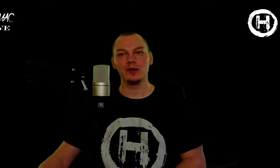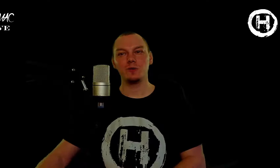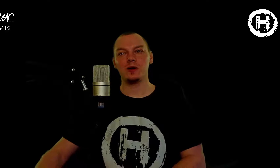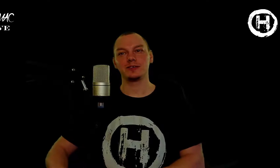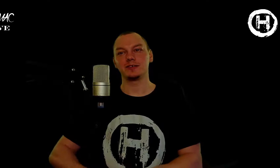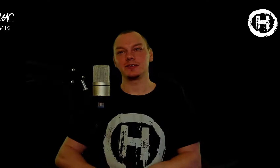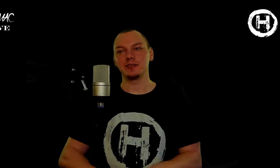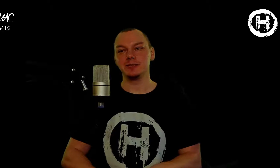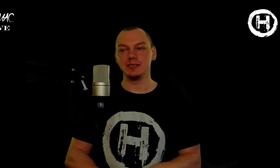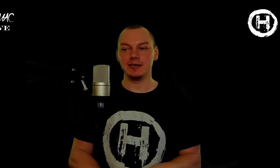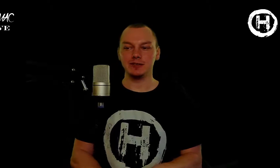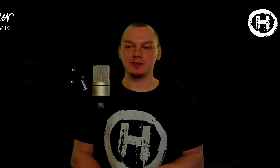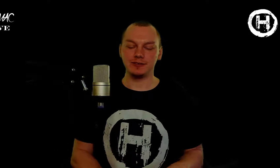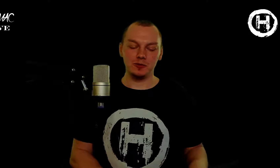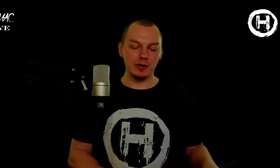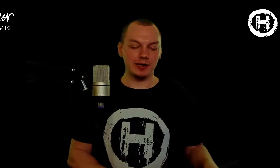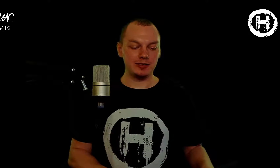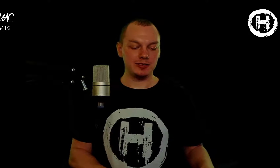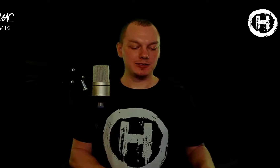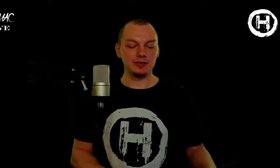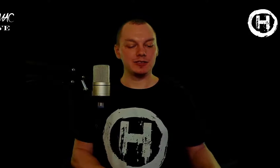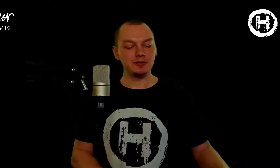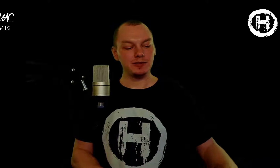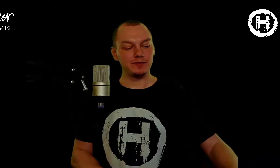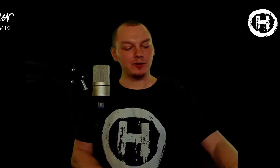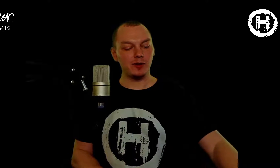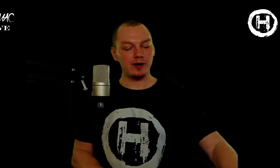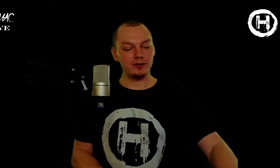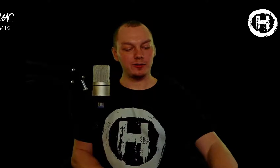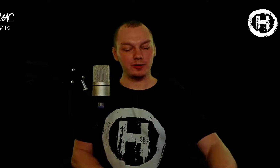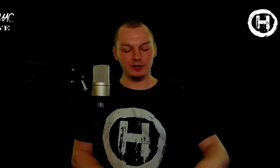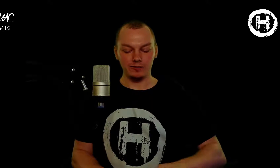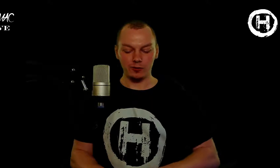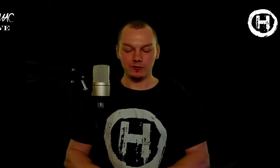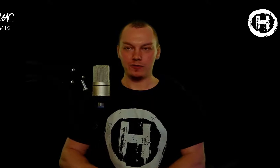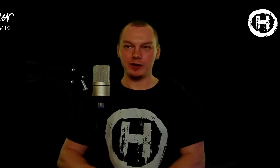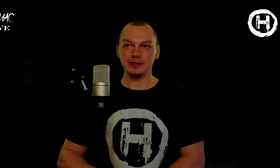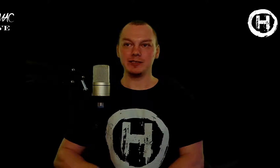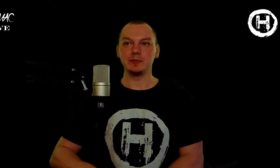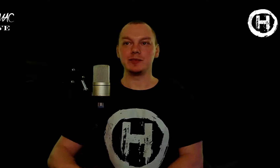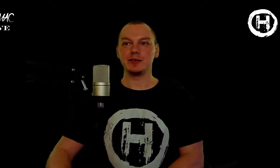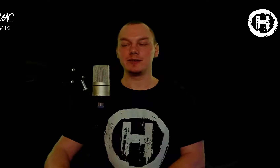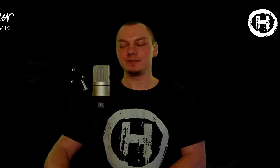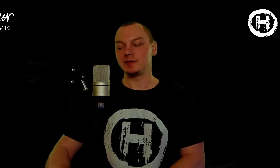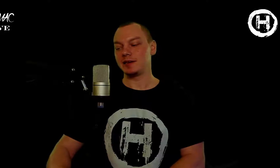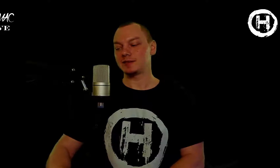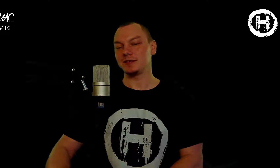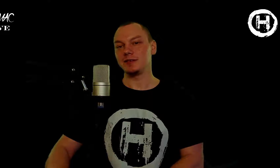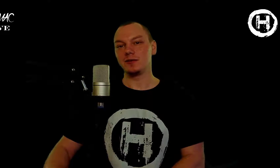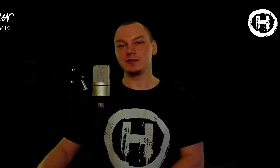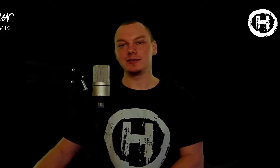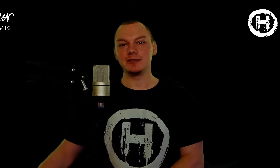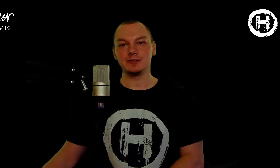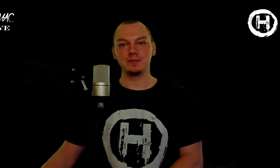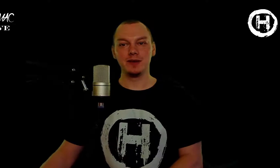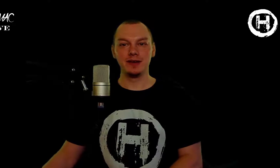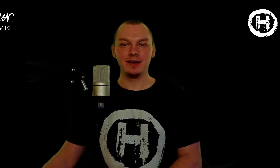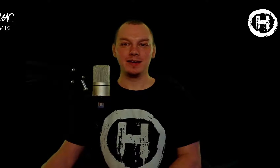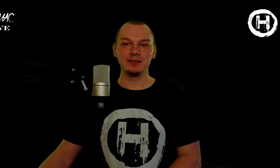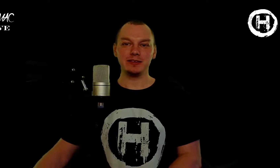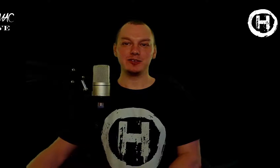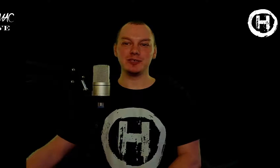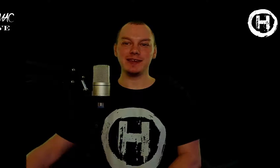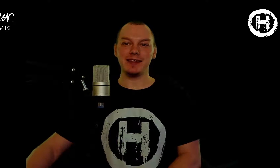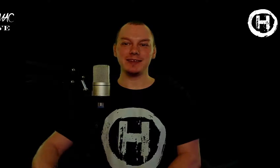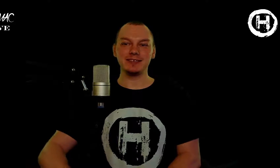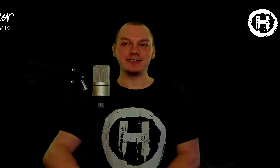Old man Walter claims he cares so much, unless you live in Ohio where you voted for Red Team, and then he acts like you don't exist.